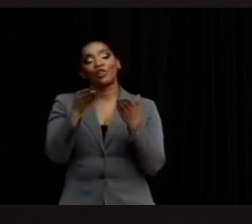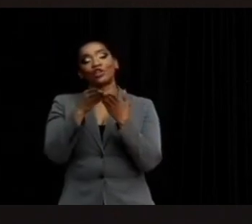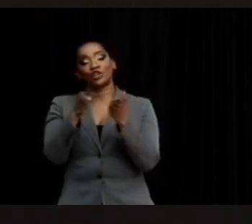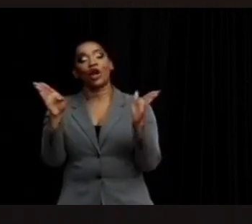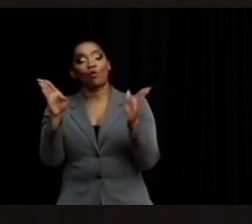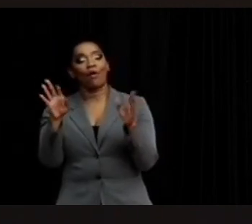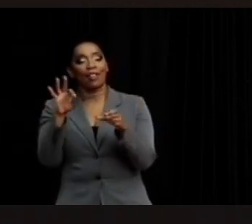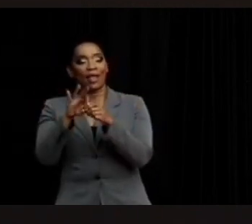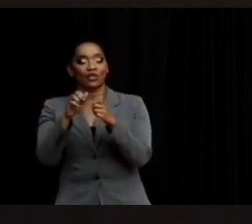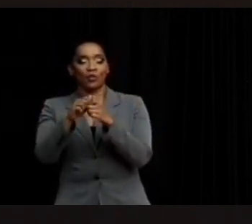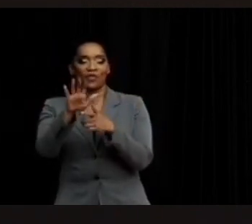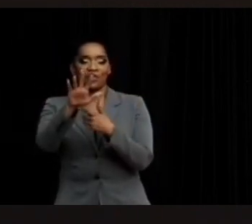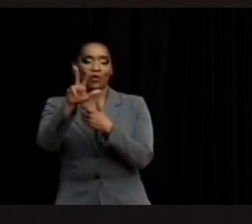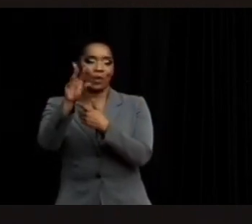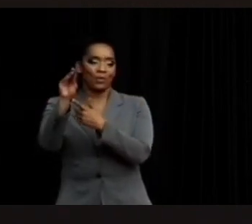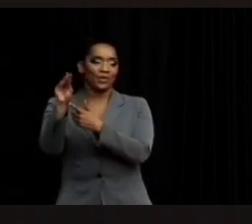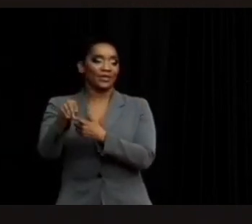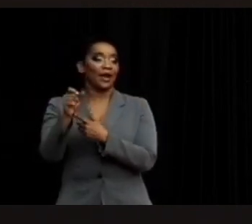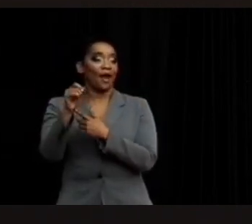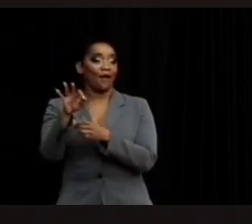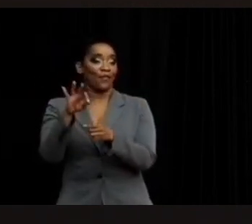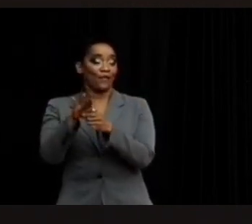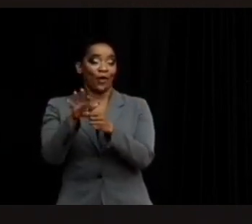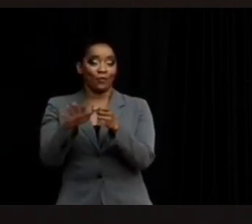with 53% of the vote.